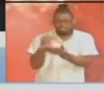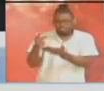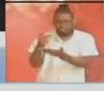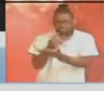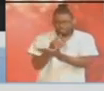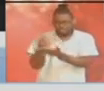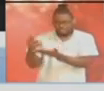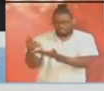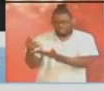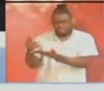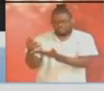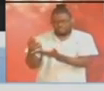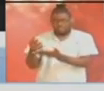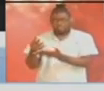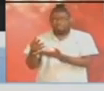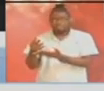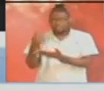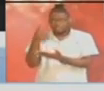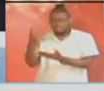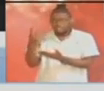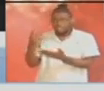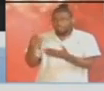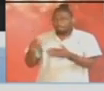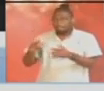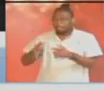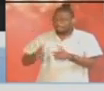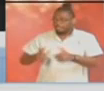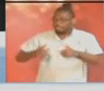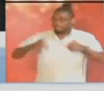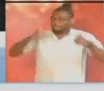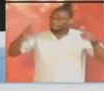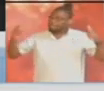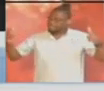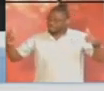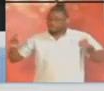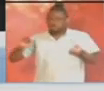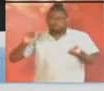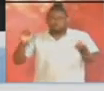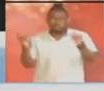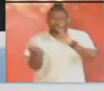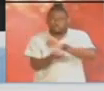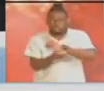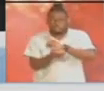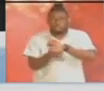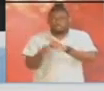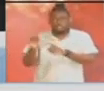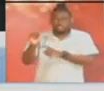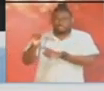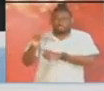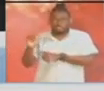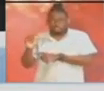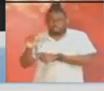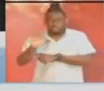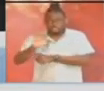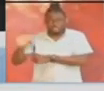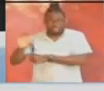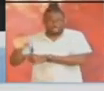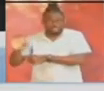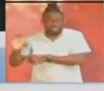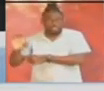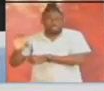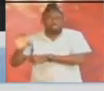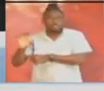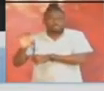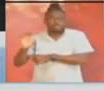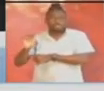Mayaro, but much larger changes in counties St. George Central, St. George East, and St. George West. And although the numbers